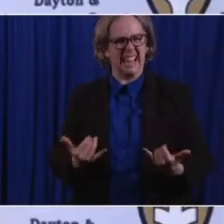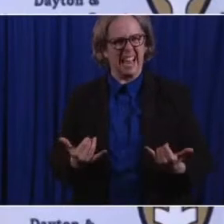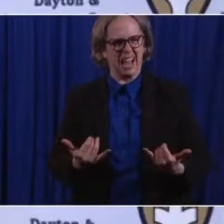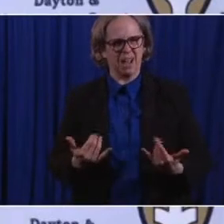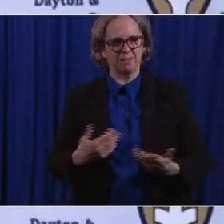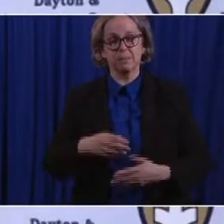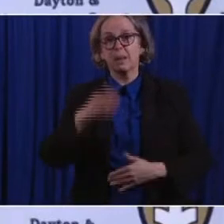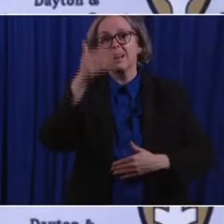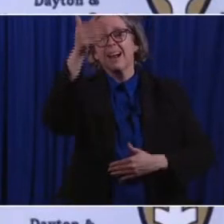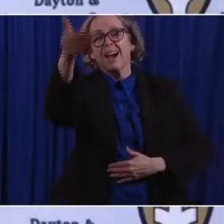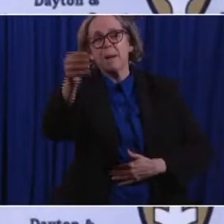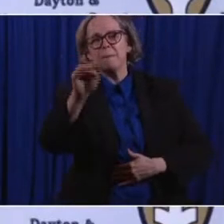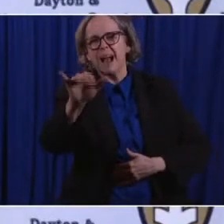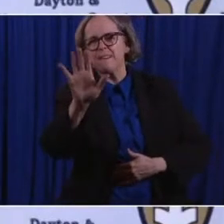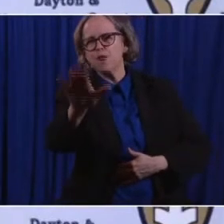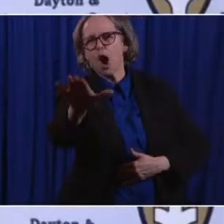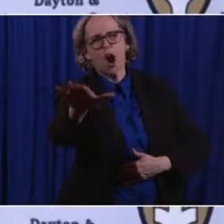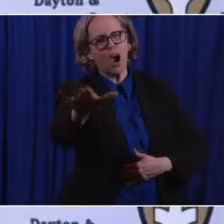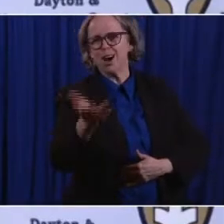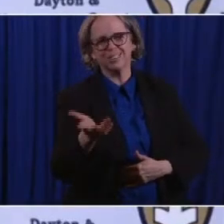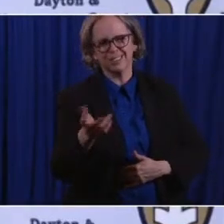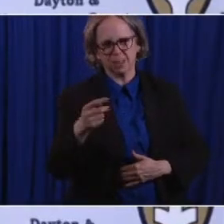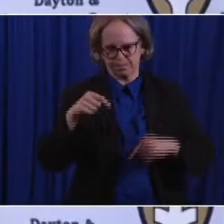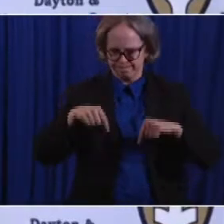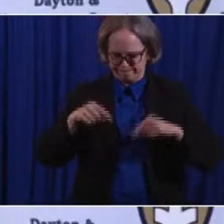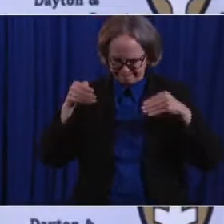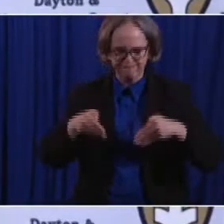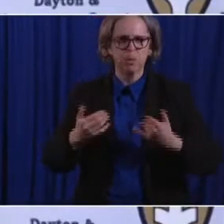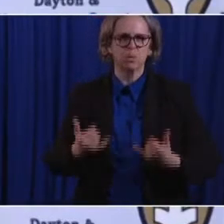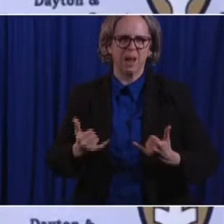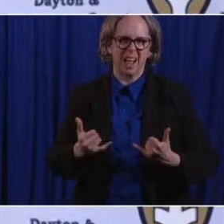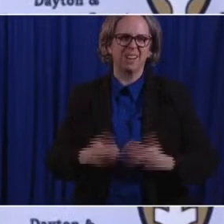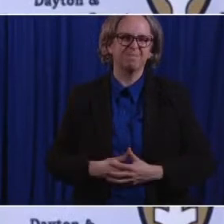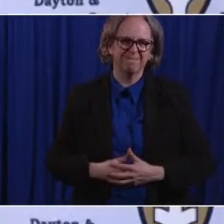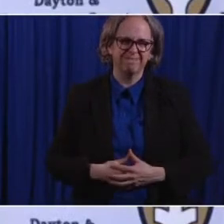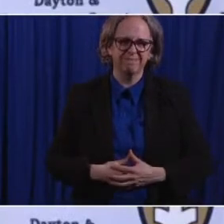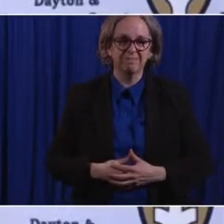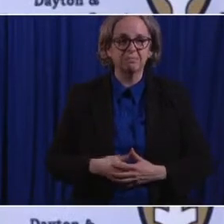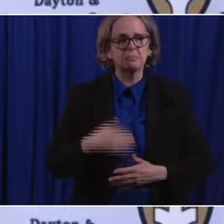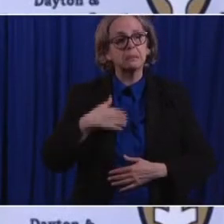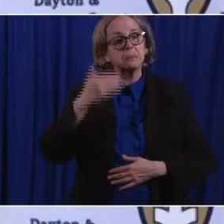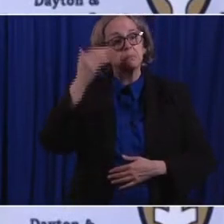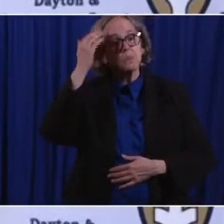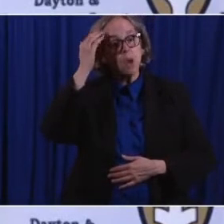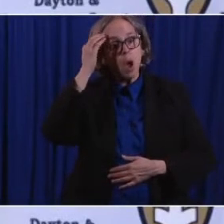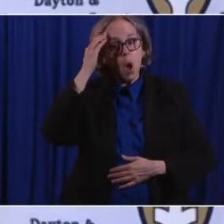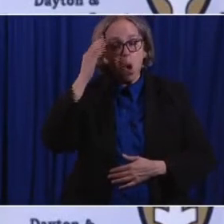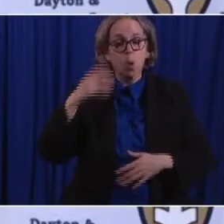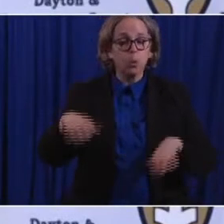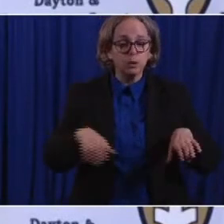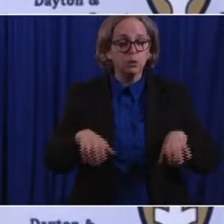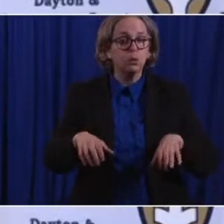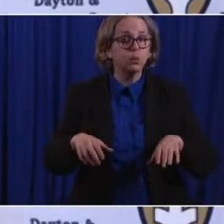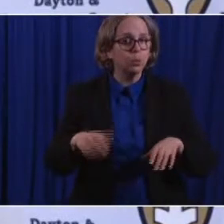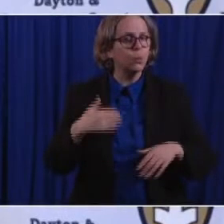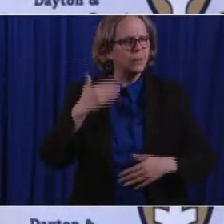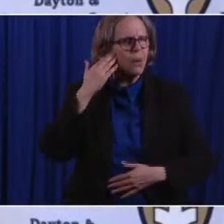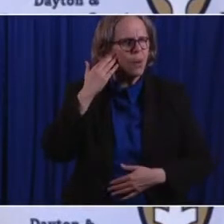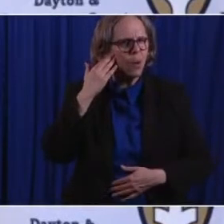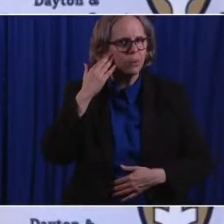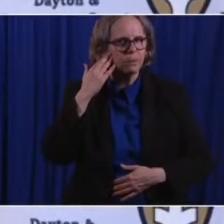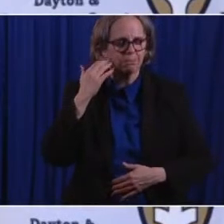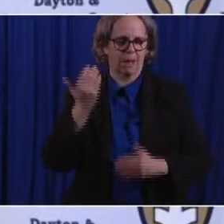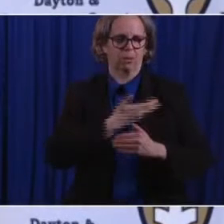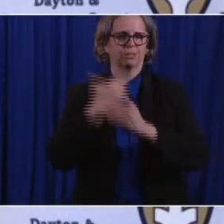where it's going to be by the first part of June. But we know what we have to do. And what we have to do is stay on defense by